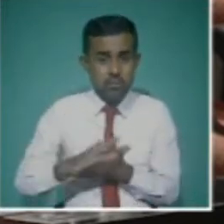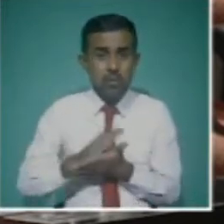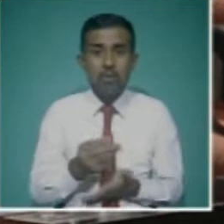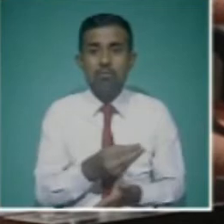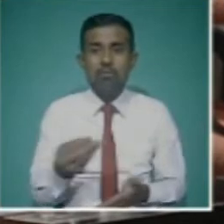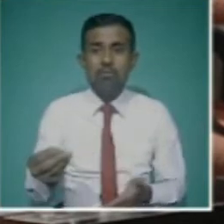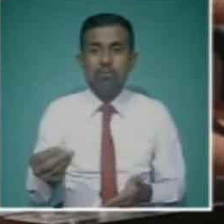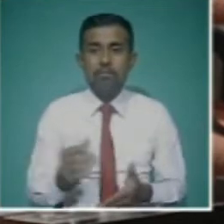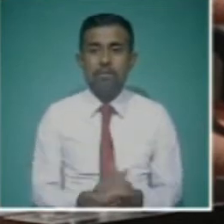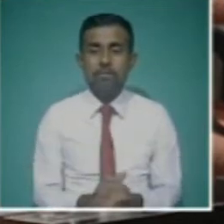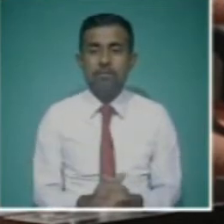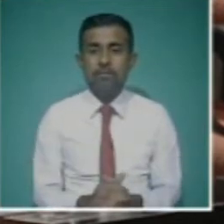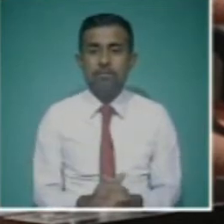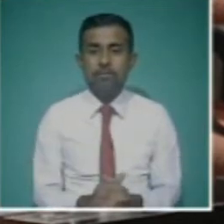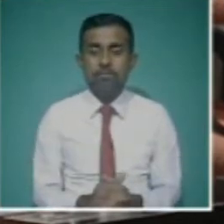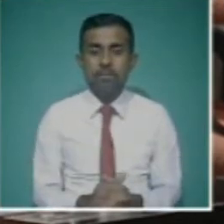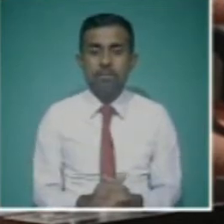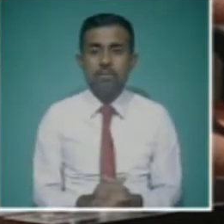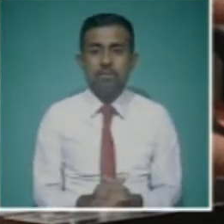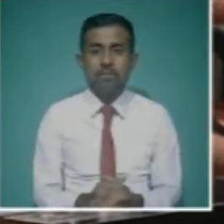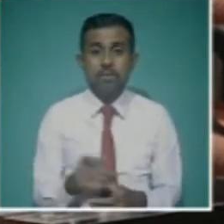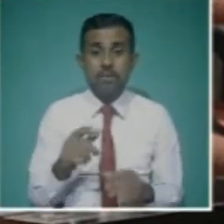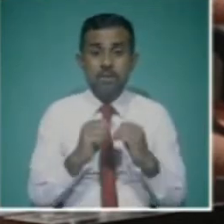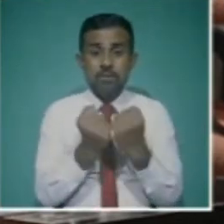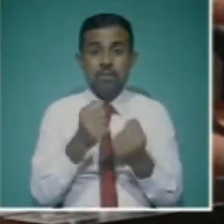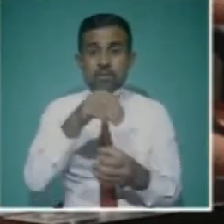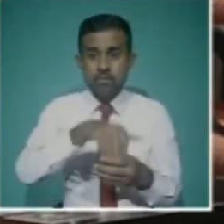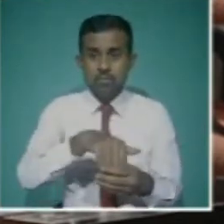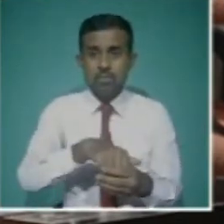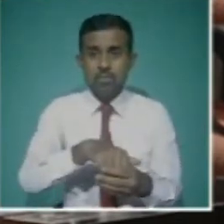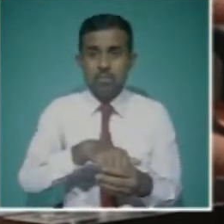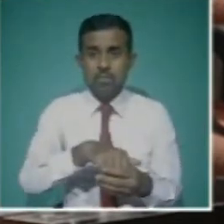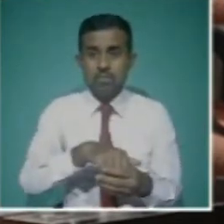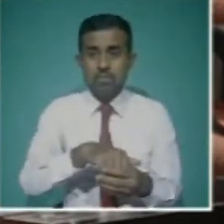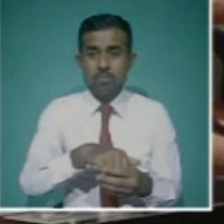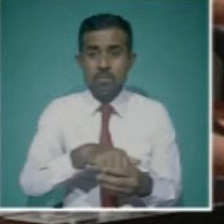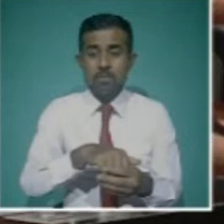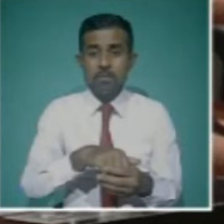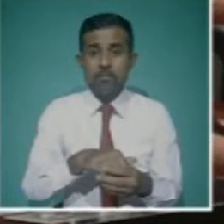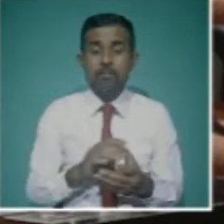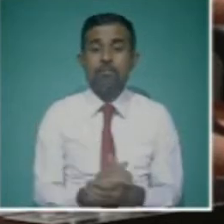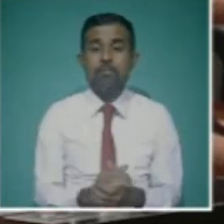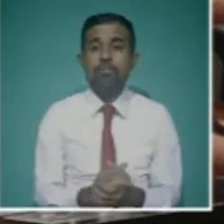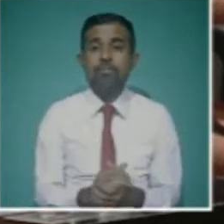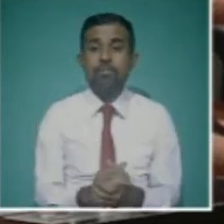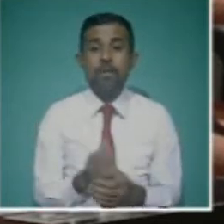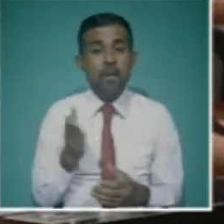that context, Honorable Presiding Member, that every member of this House, and in fact even